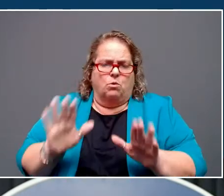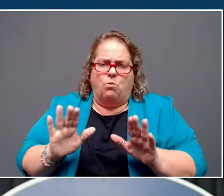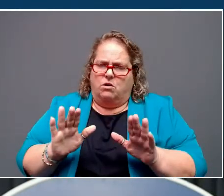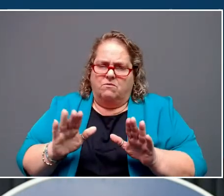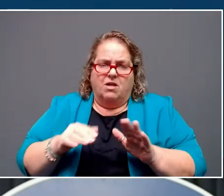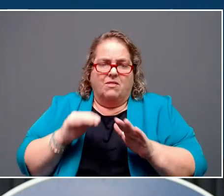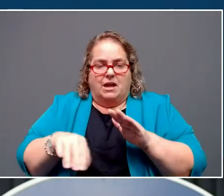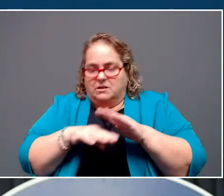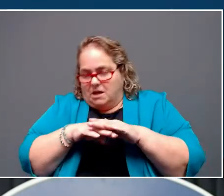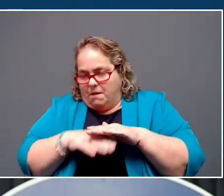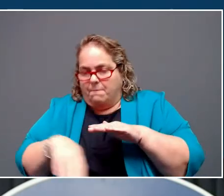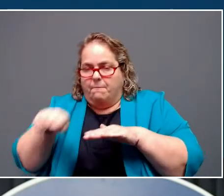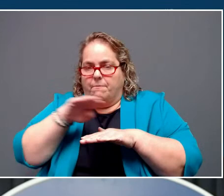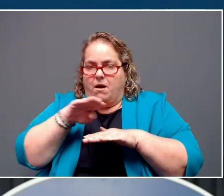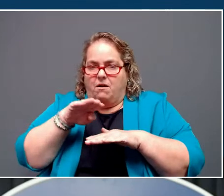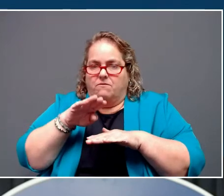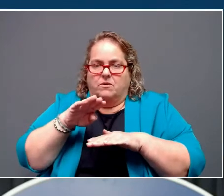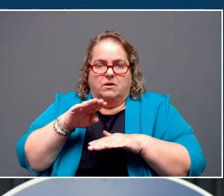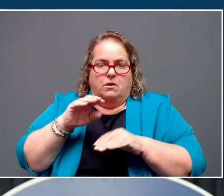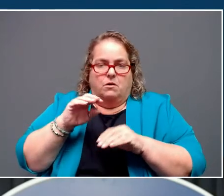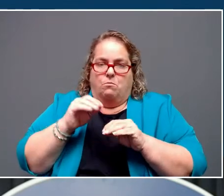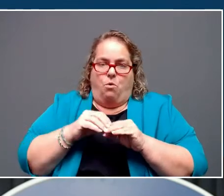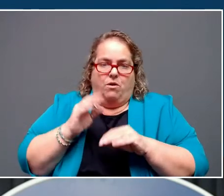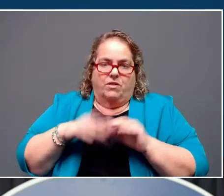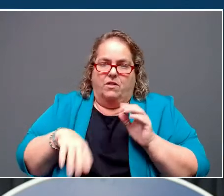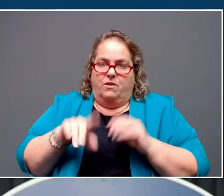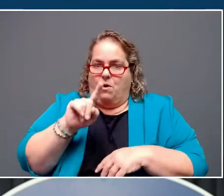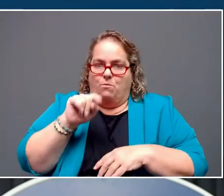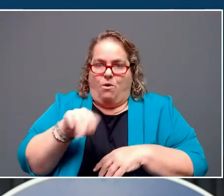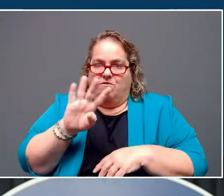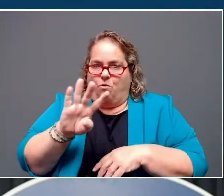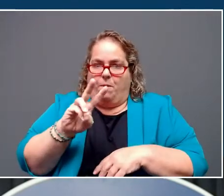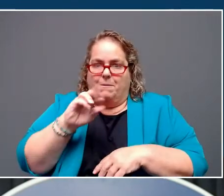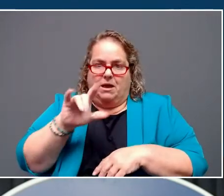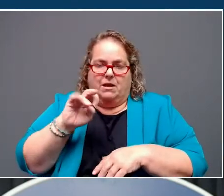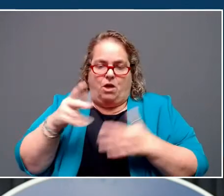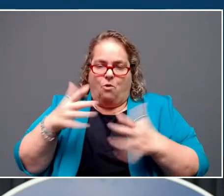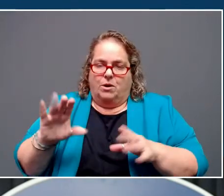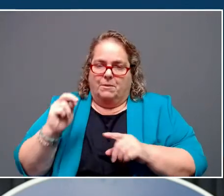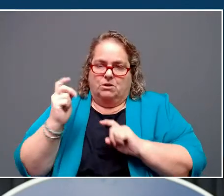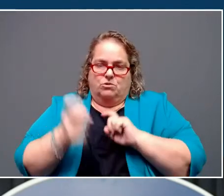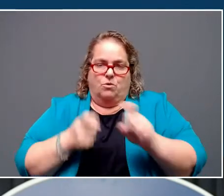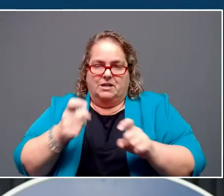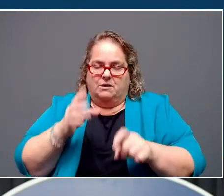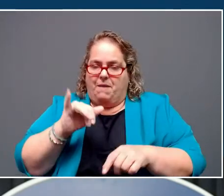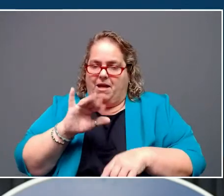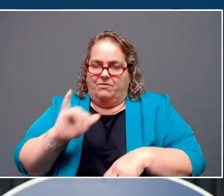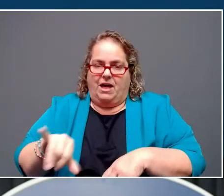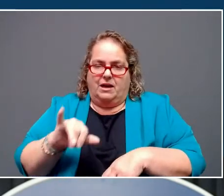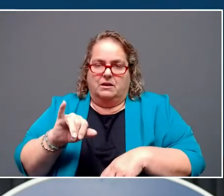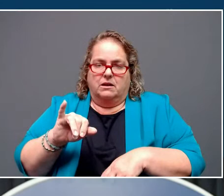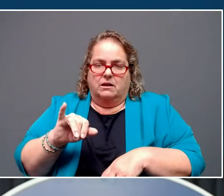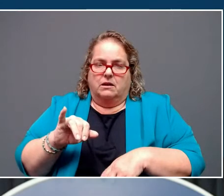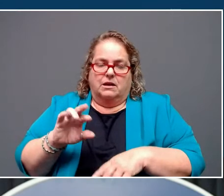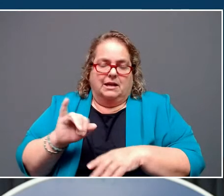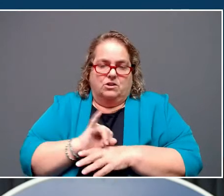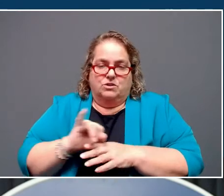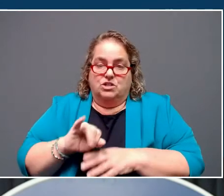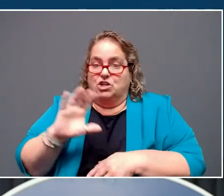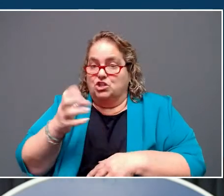beyond, I think, 1.4 million that's been donated by the industry thus far. Chevron Products